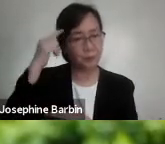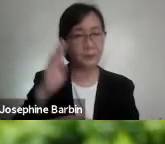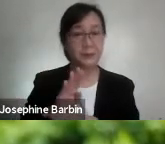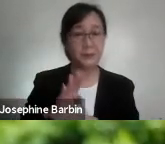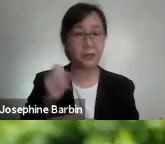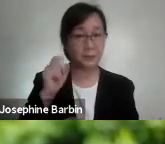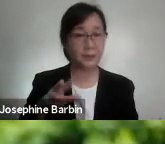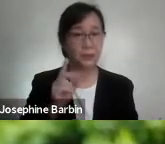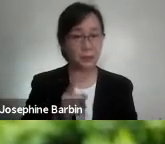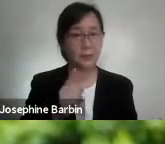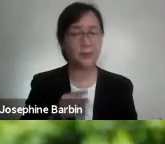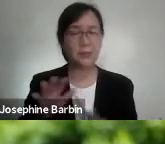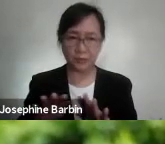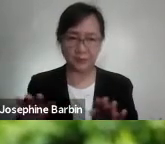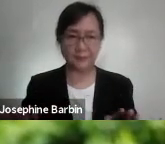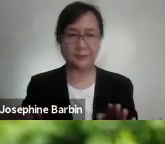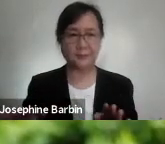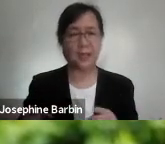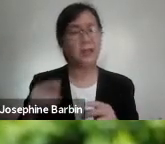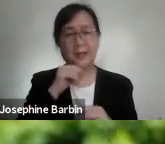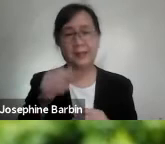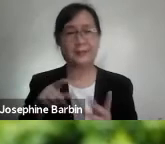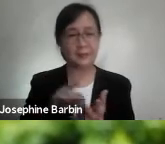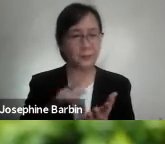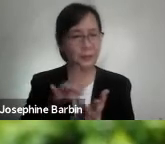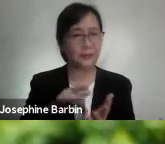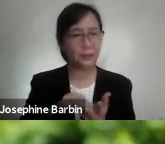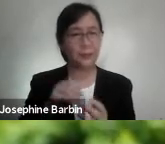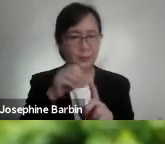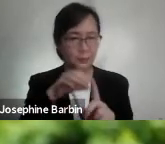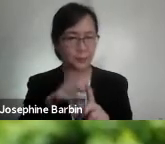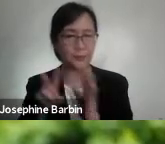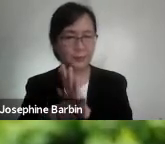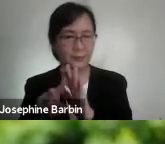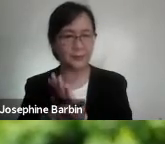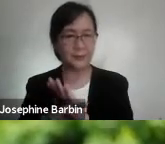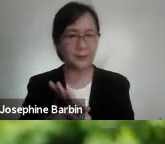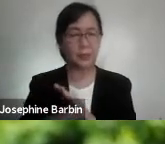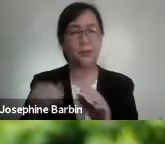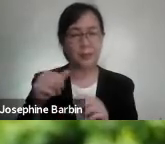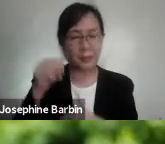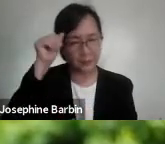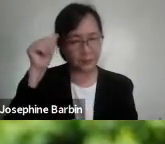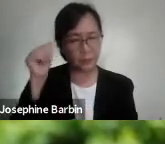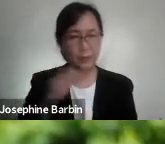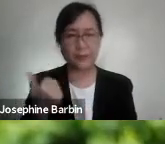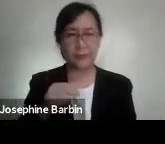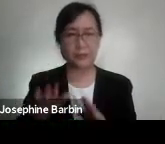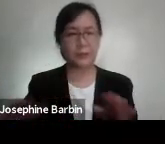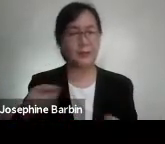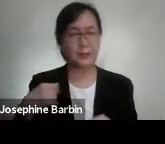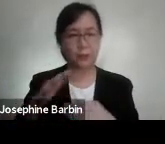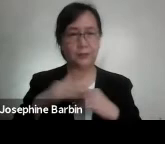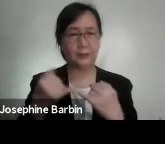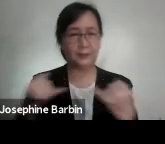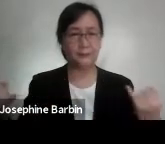businesses should make sure that children aren't exploited or exposed to violence by adults or other children when they are online.